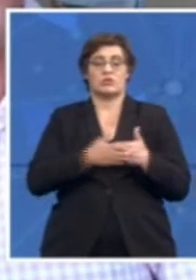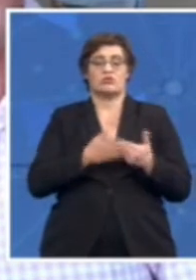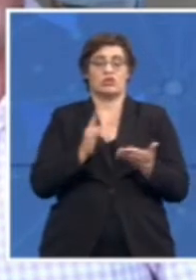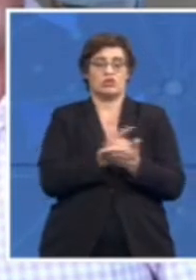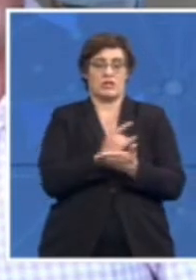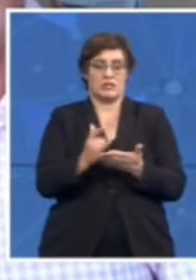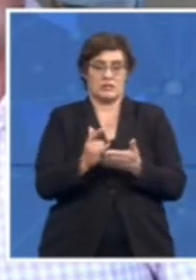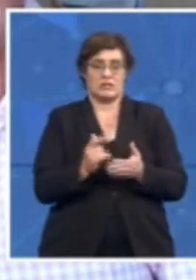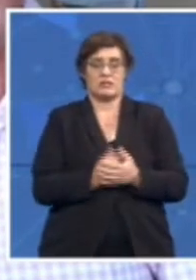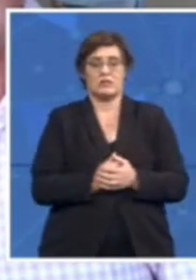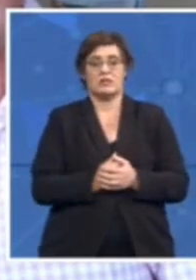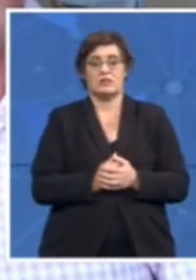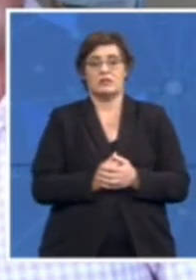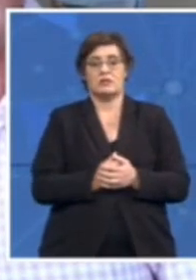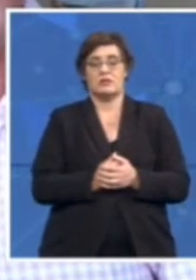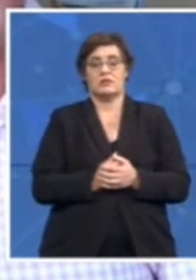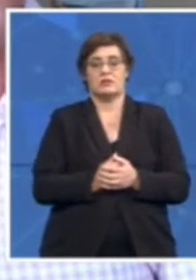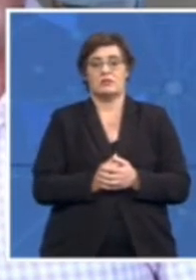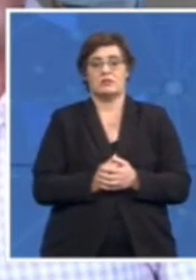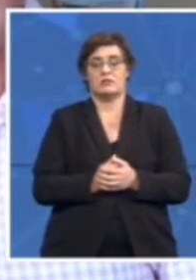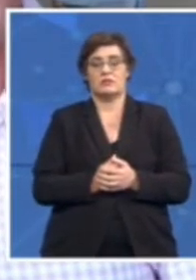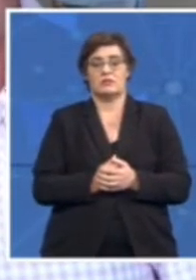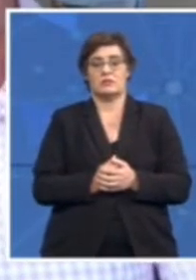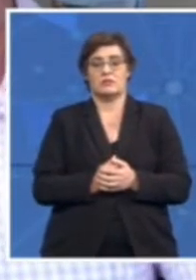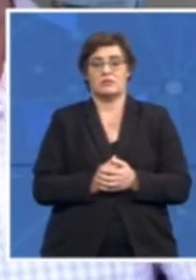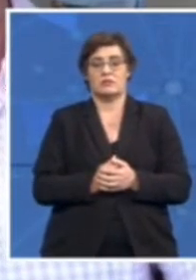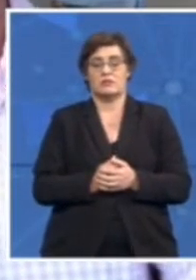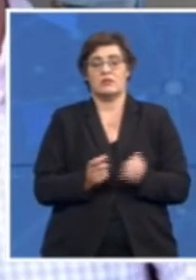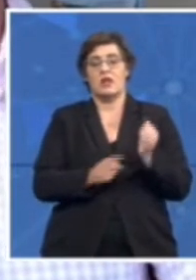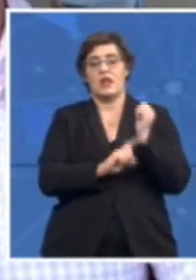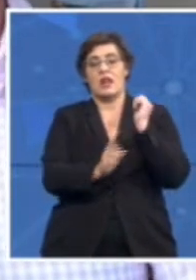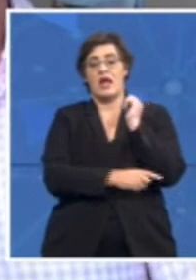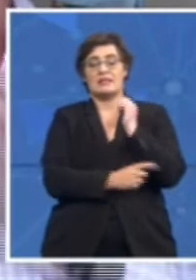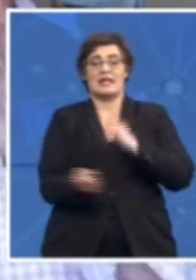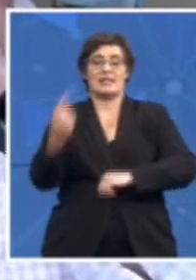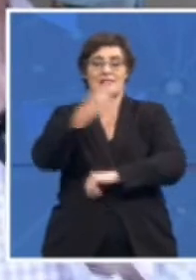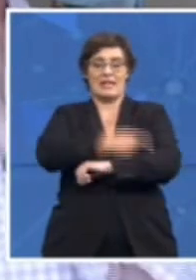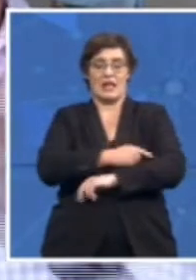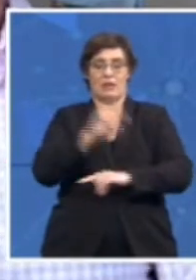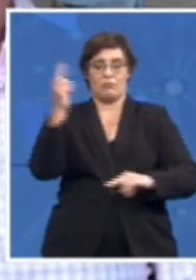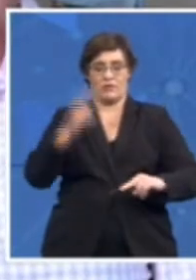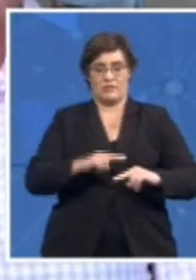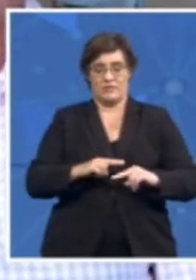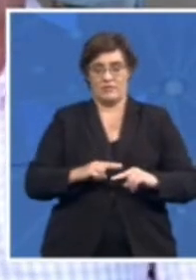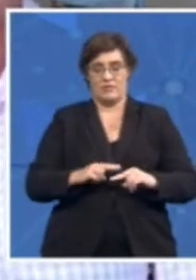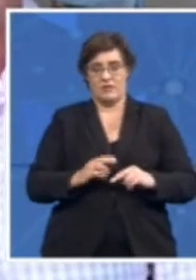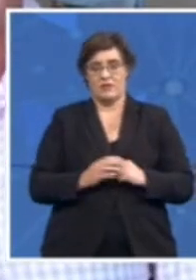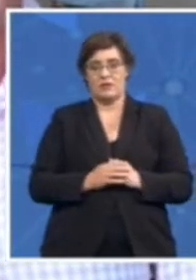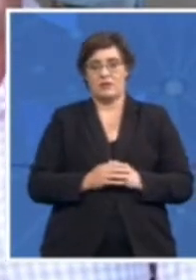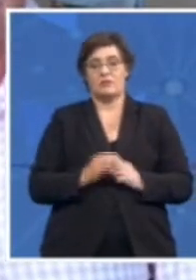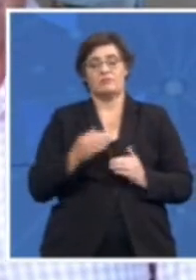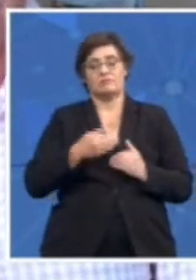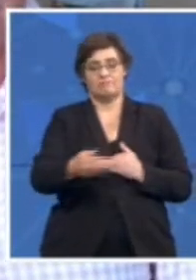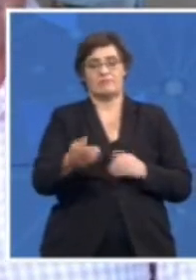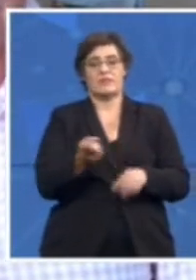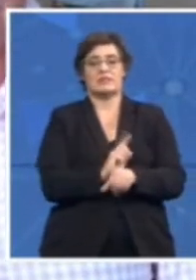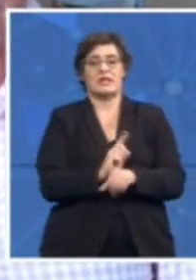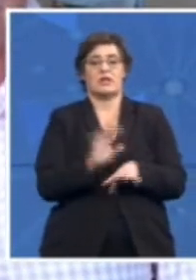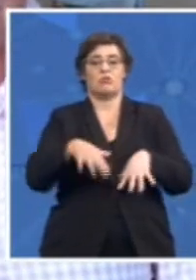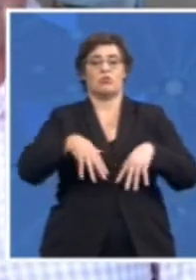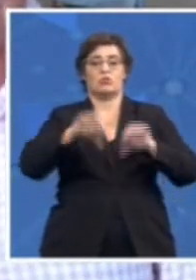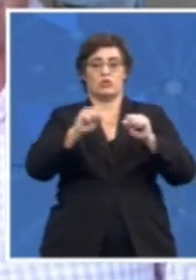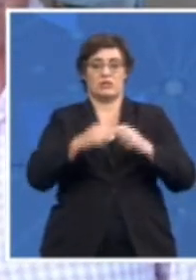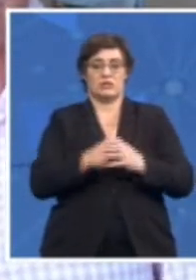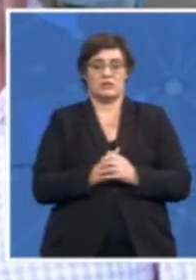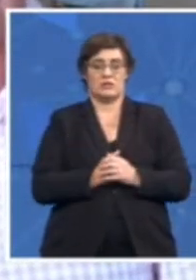is the last daily briefing during this period of load shedding. We, as Andre has